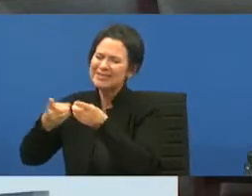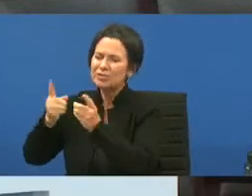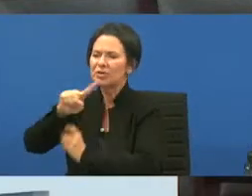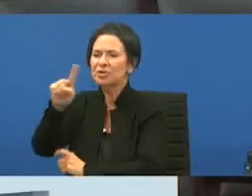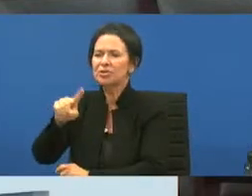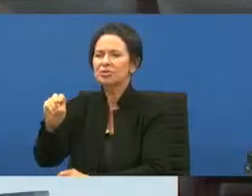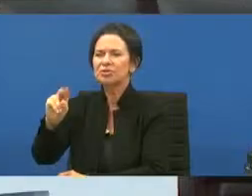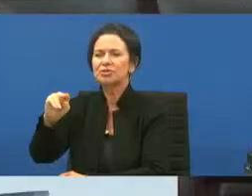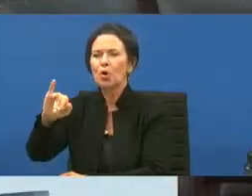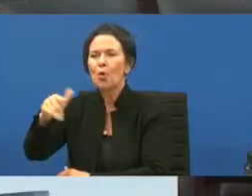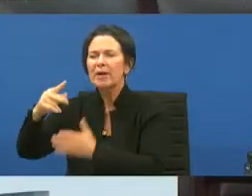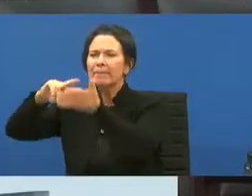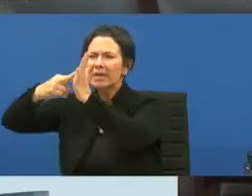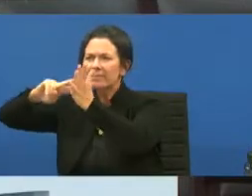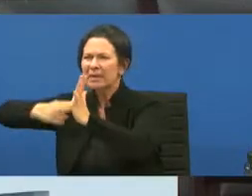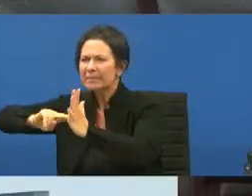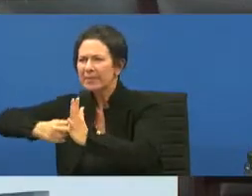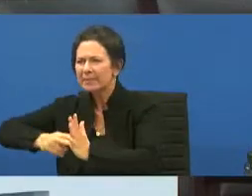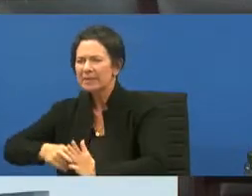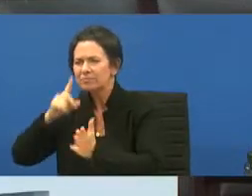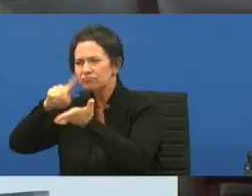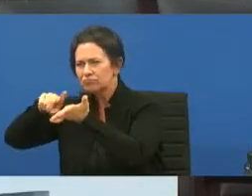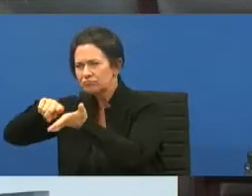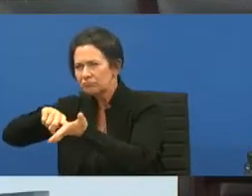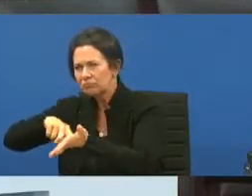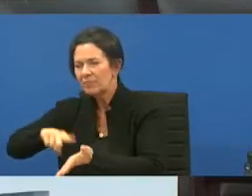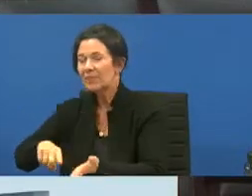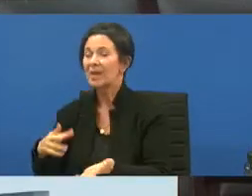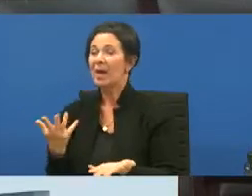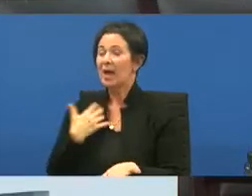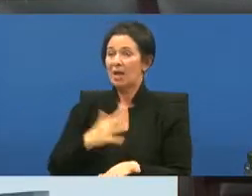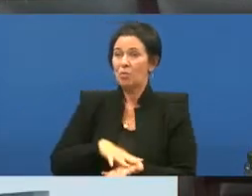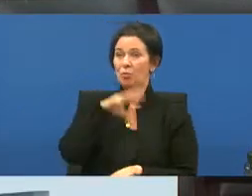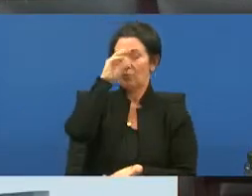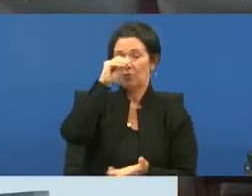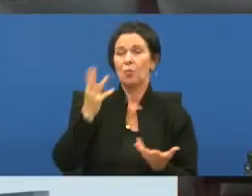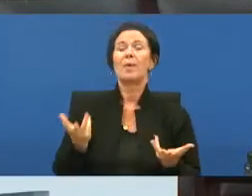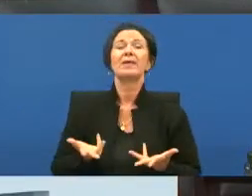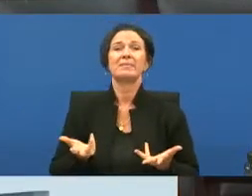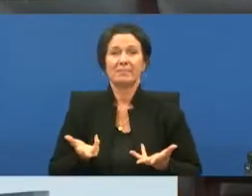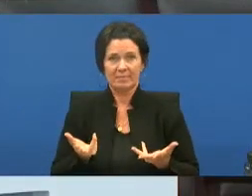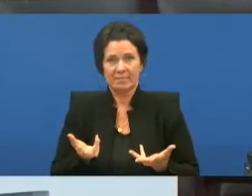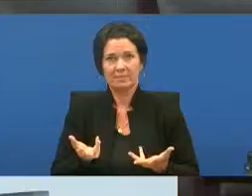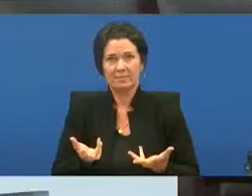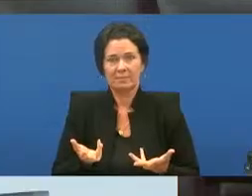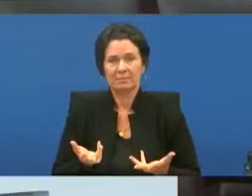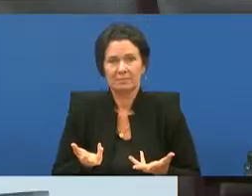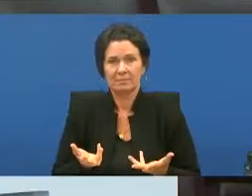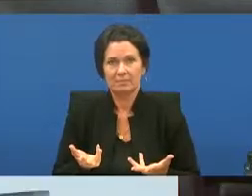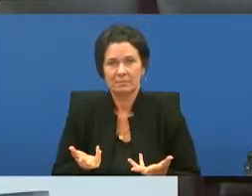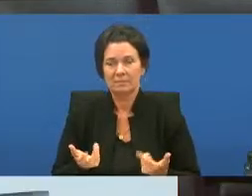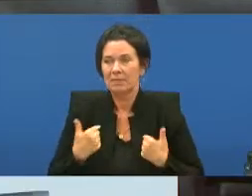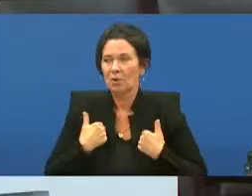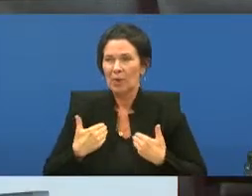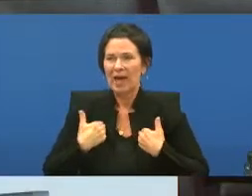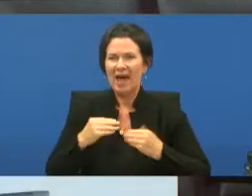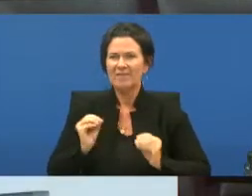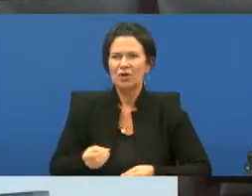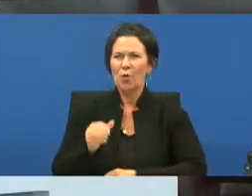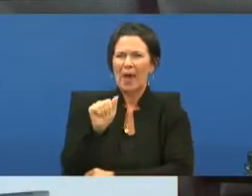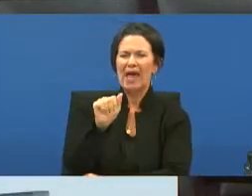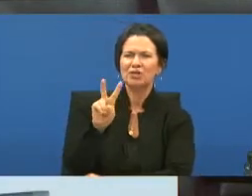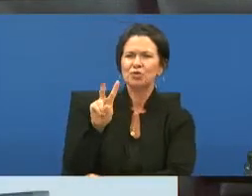zoning. And what I came to learn was that we have no 2.7